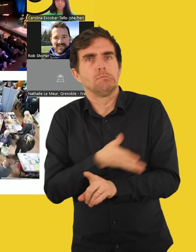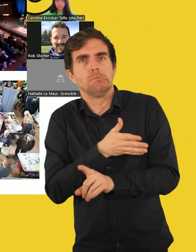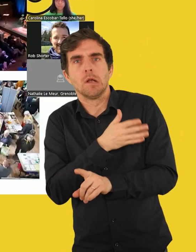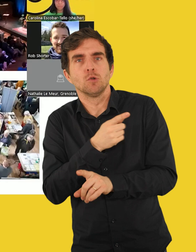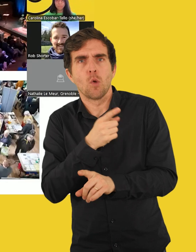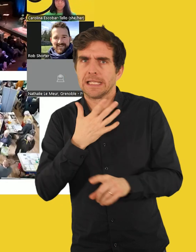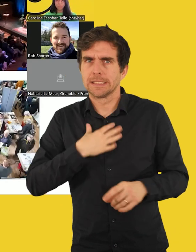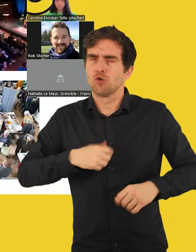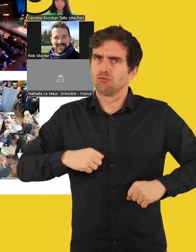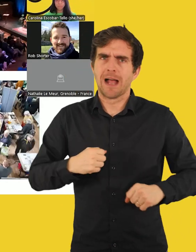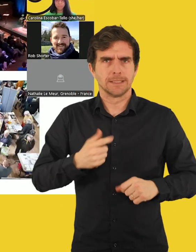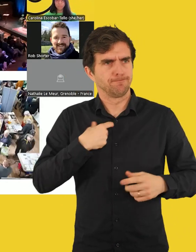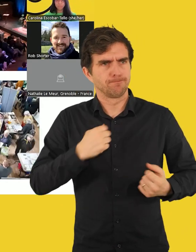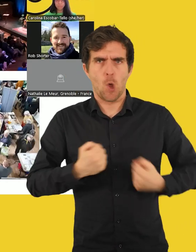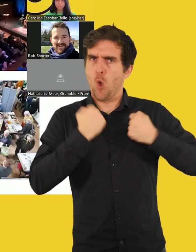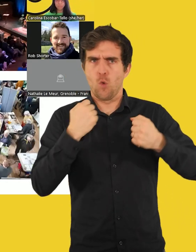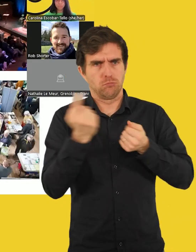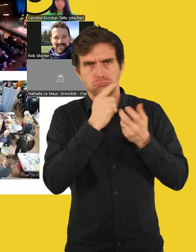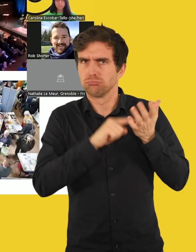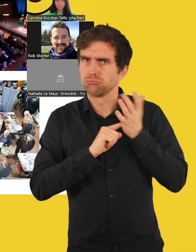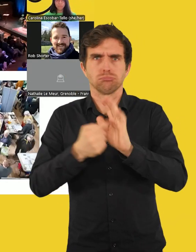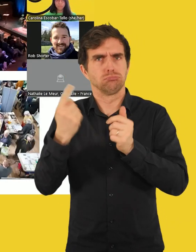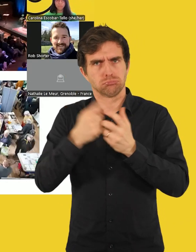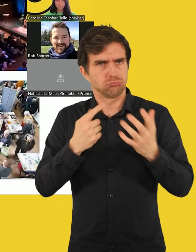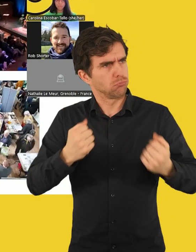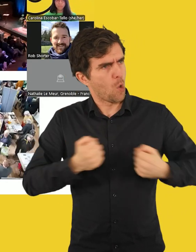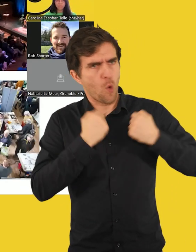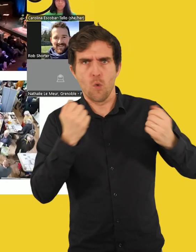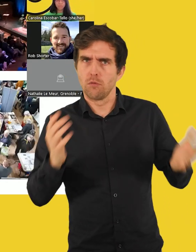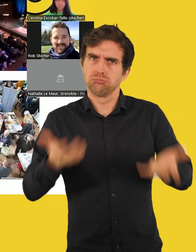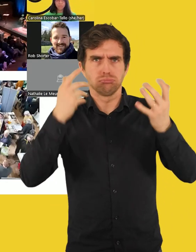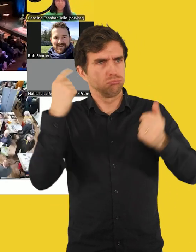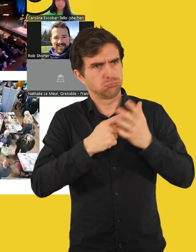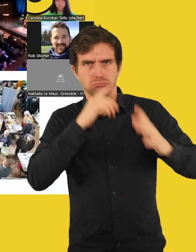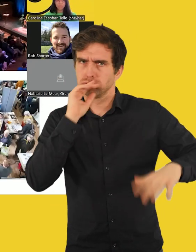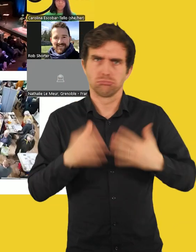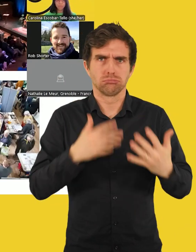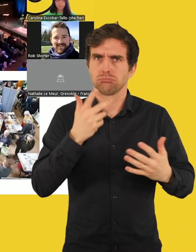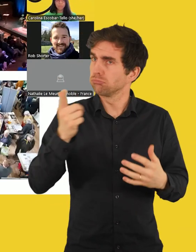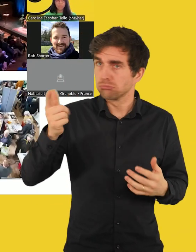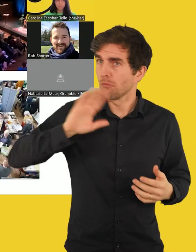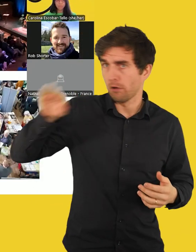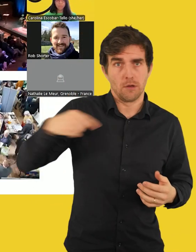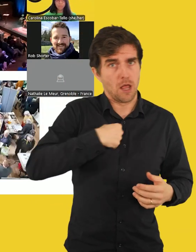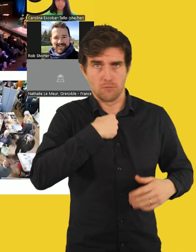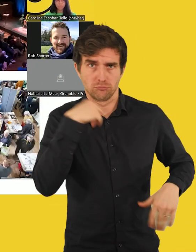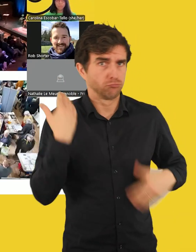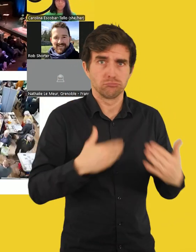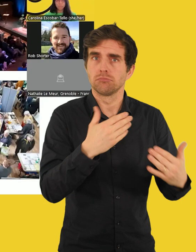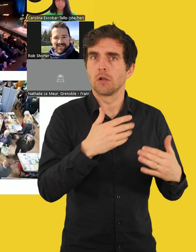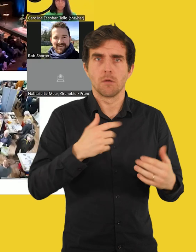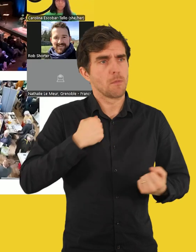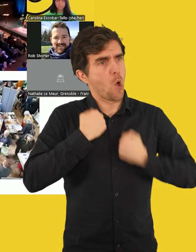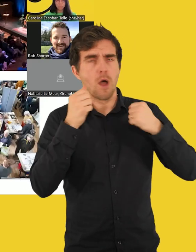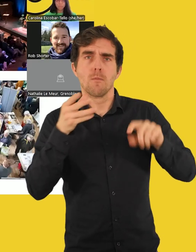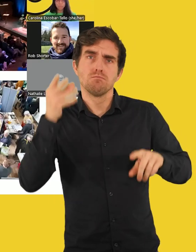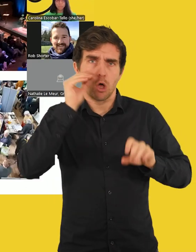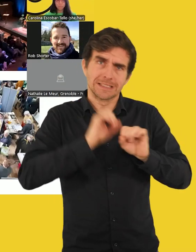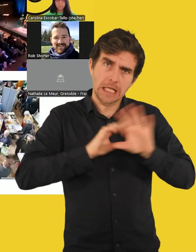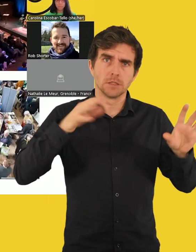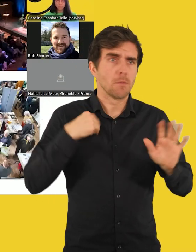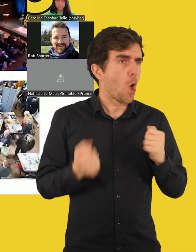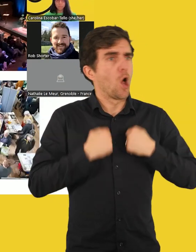Creating something separate, doing your own analysis, writing your own newspaper, holding your own festival, holding your own local event, creating your